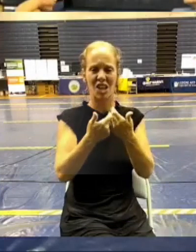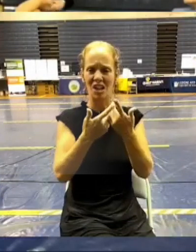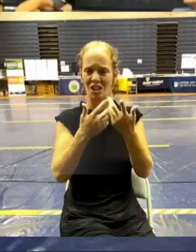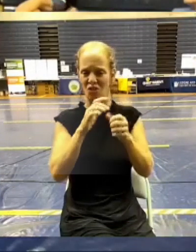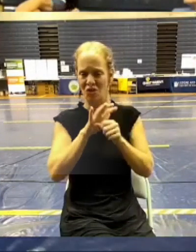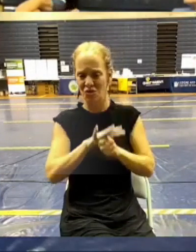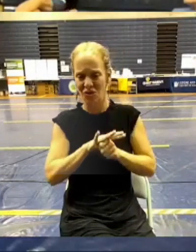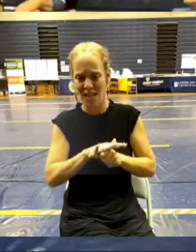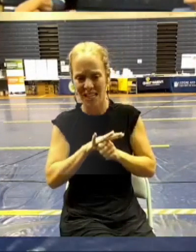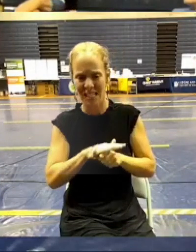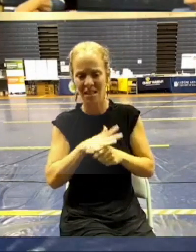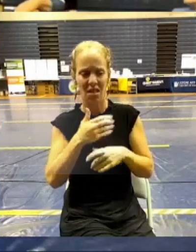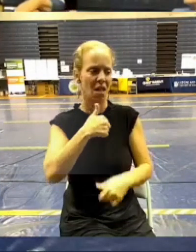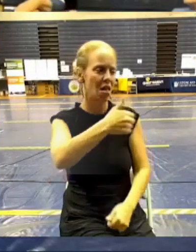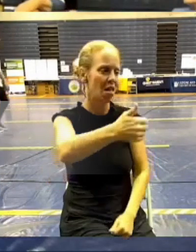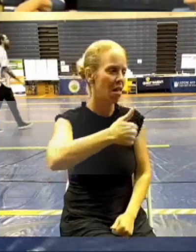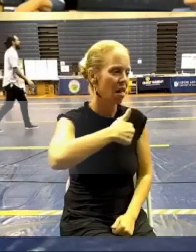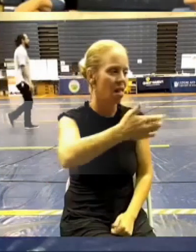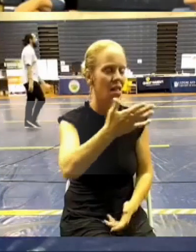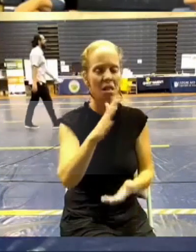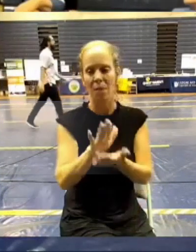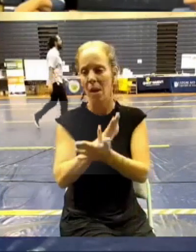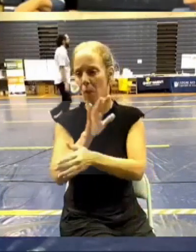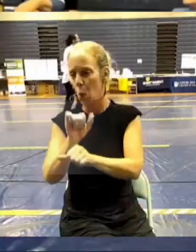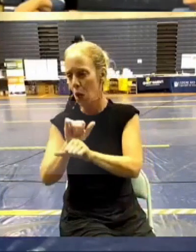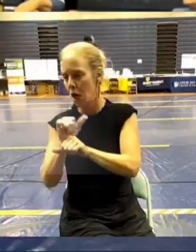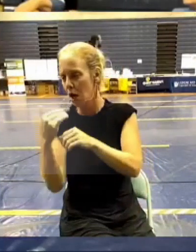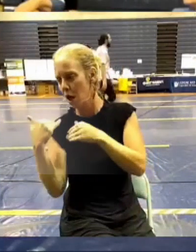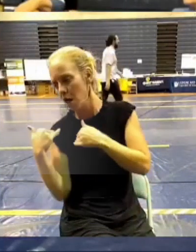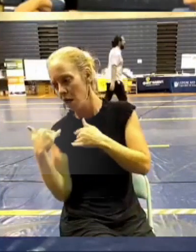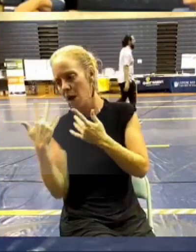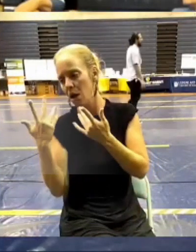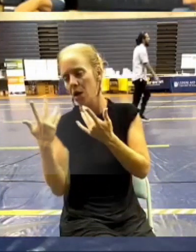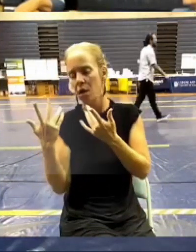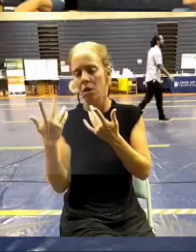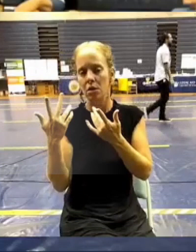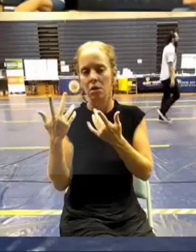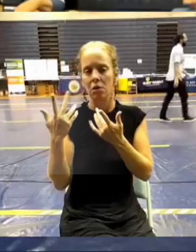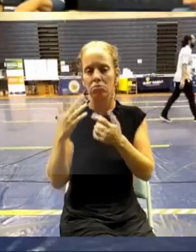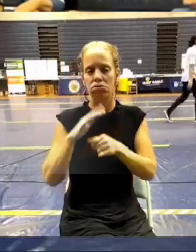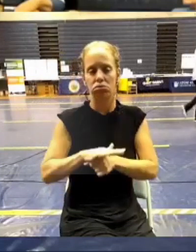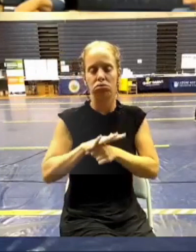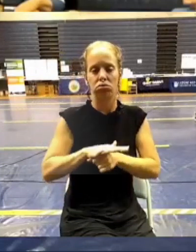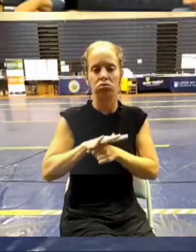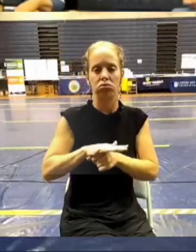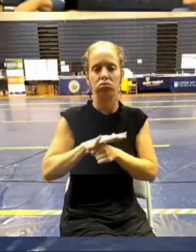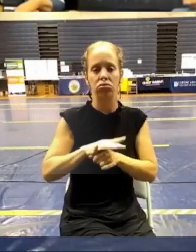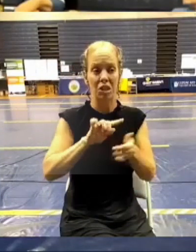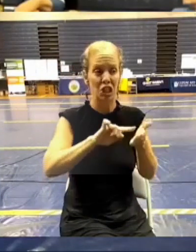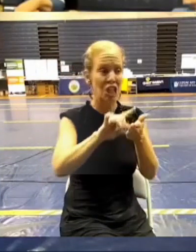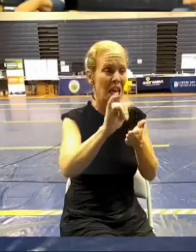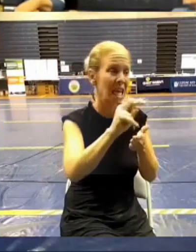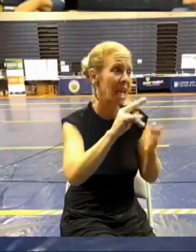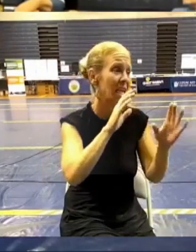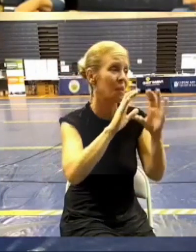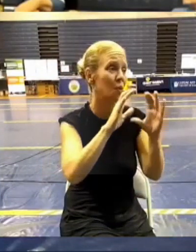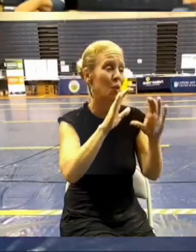The continuance of going back and forth and turning in this paperwork and that paperwork and checking in. And so I